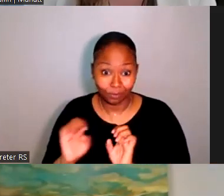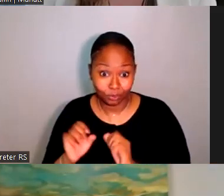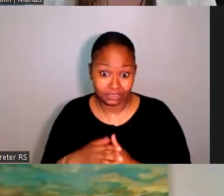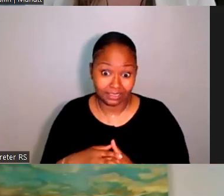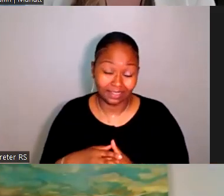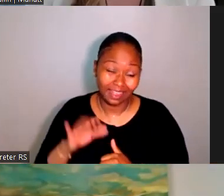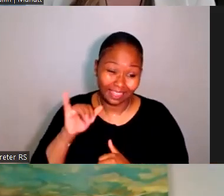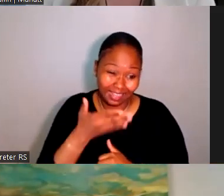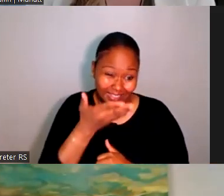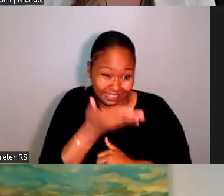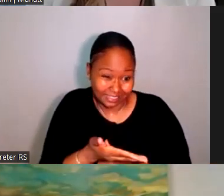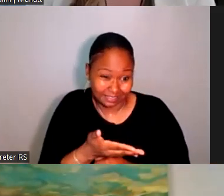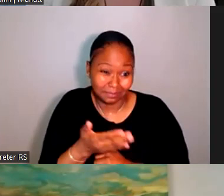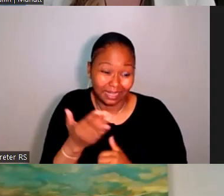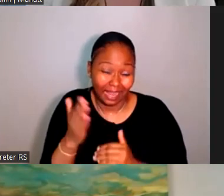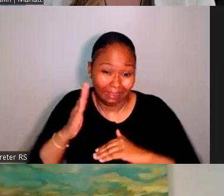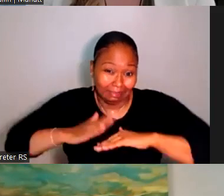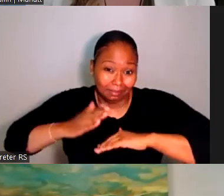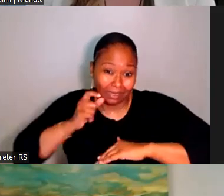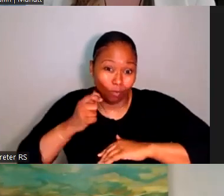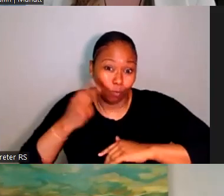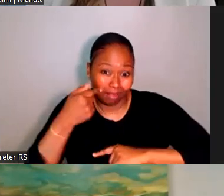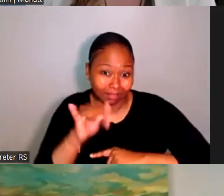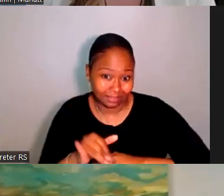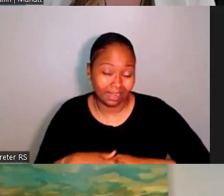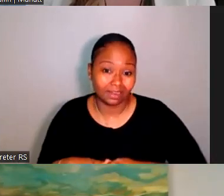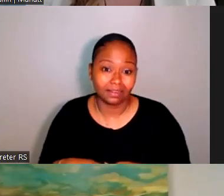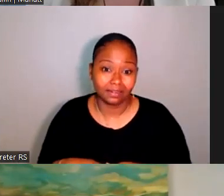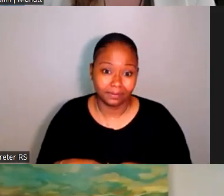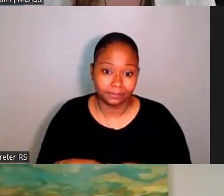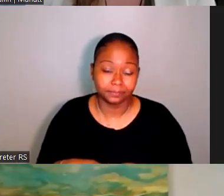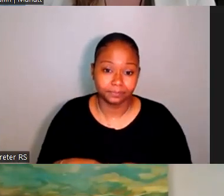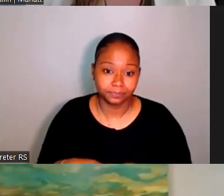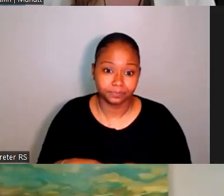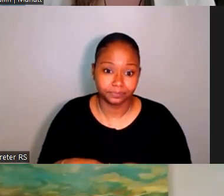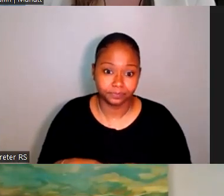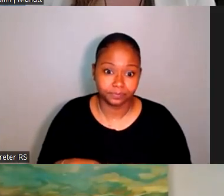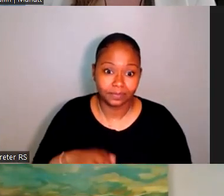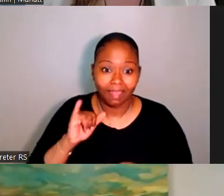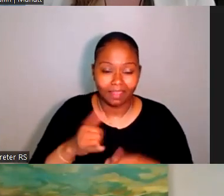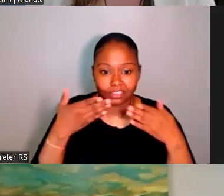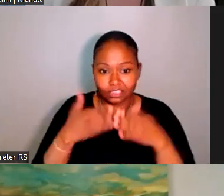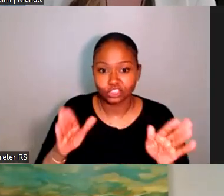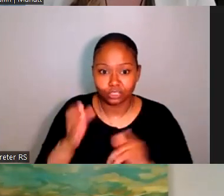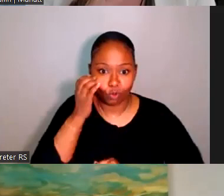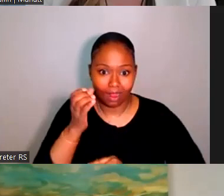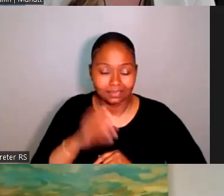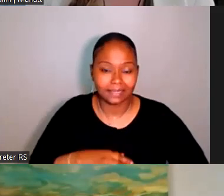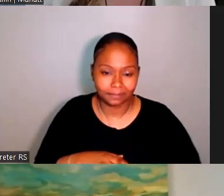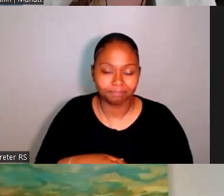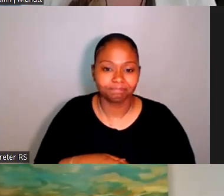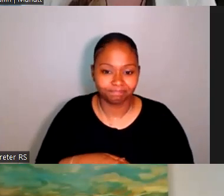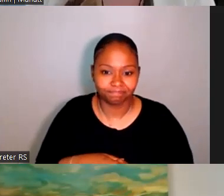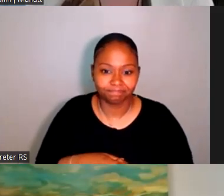at least has to look like to enable visitation. That's kind of the general concept, but certainly welcome refinements or